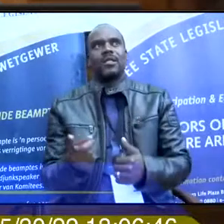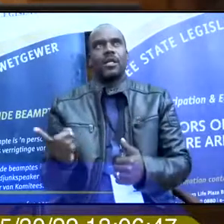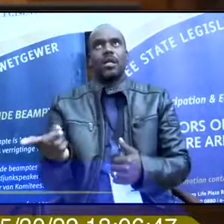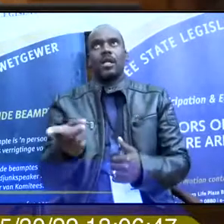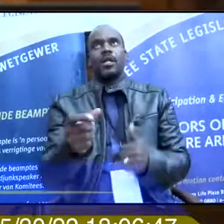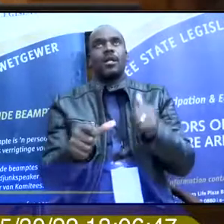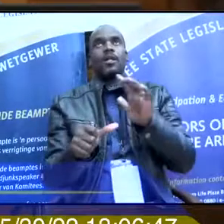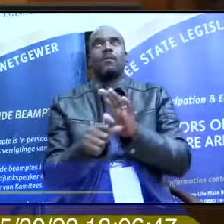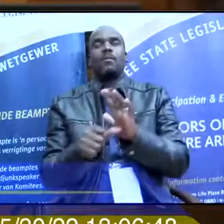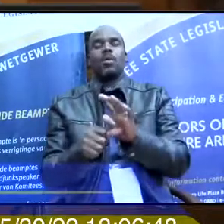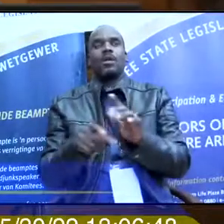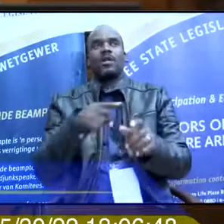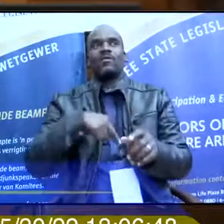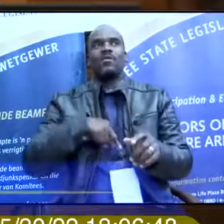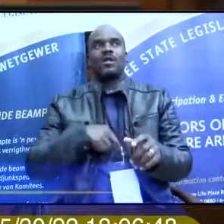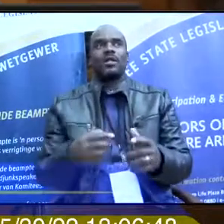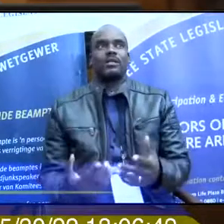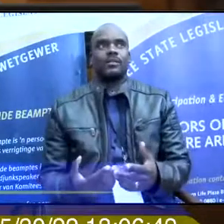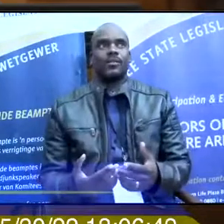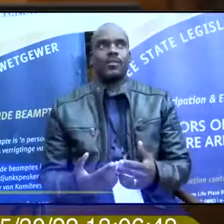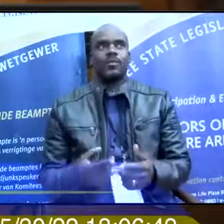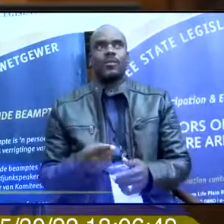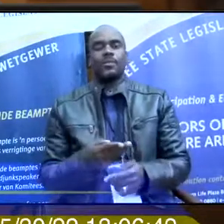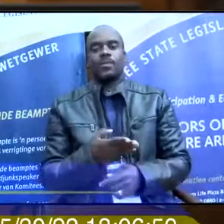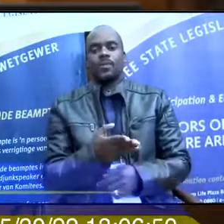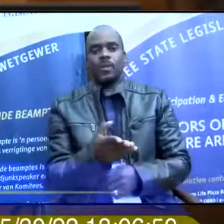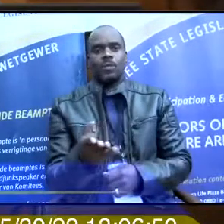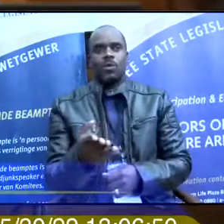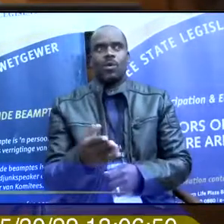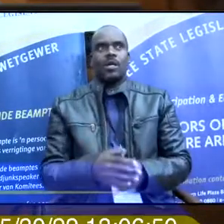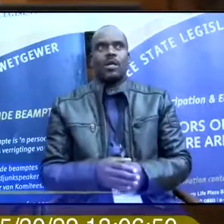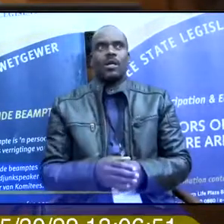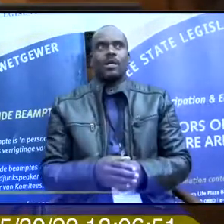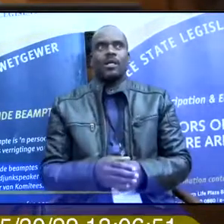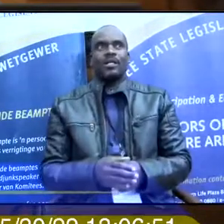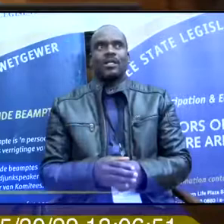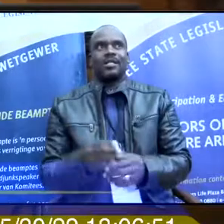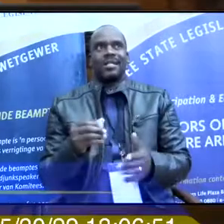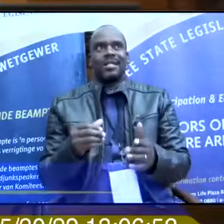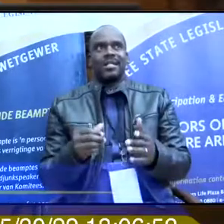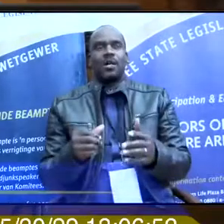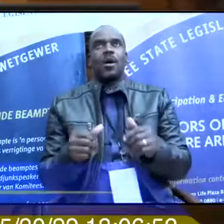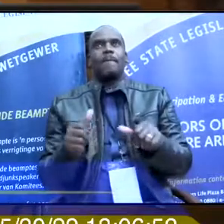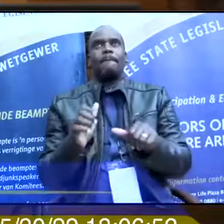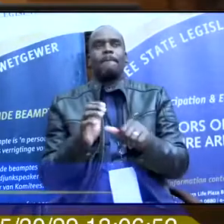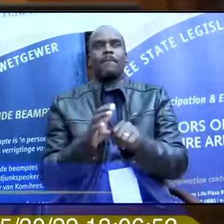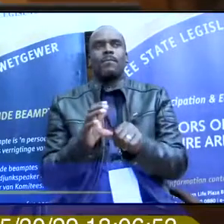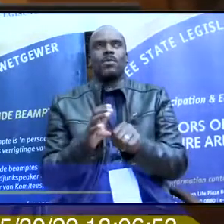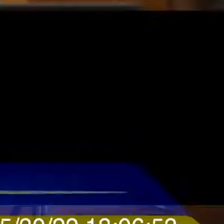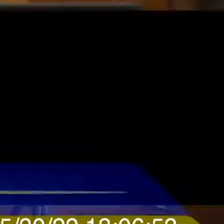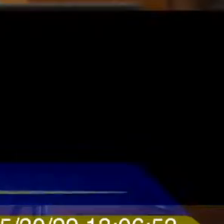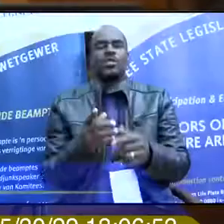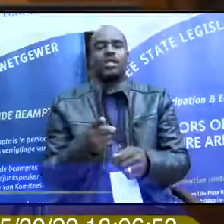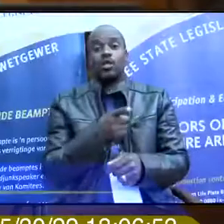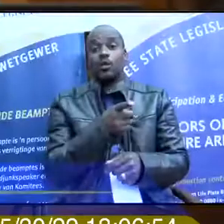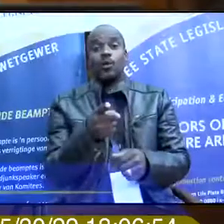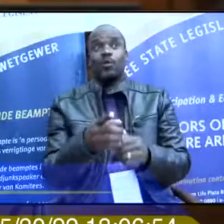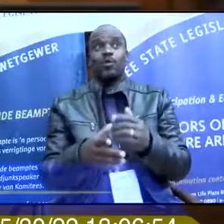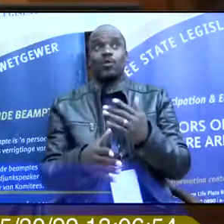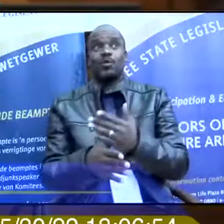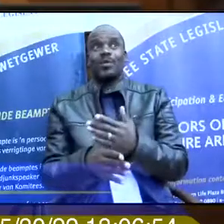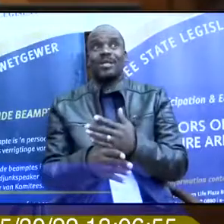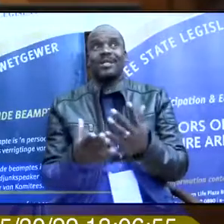us we know that many sectors were affected but mostly those who were affected including